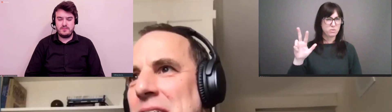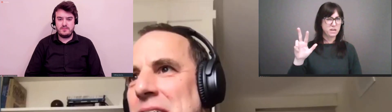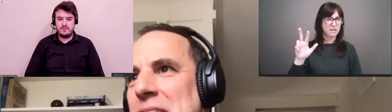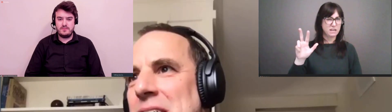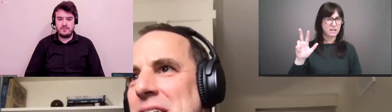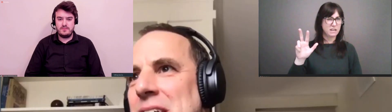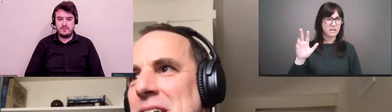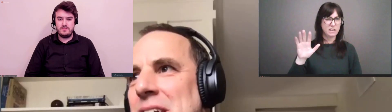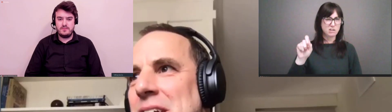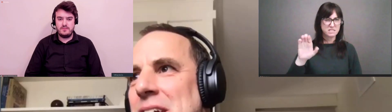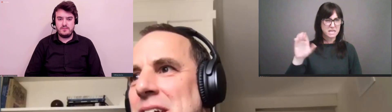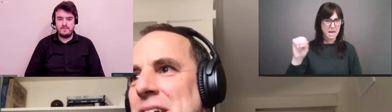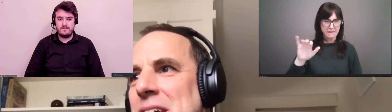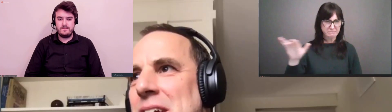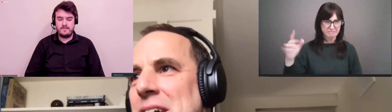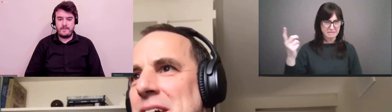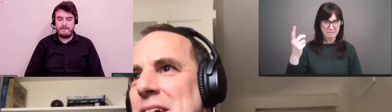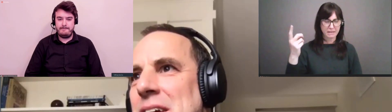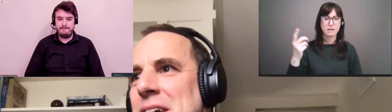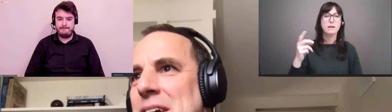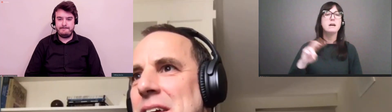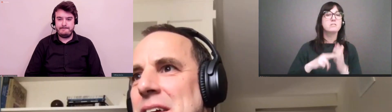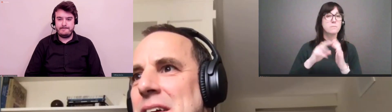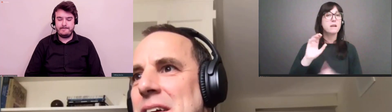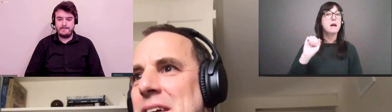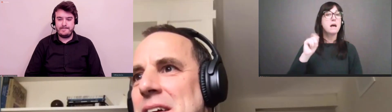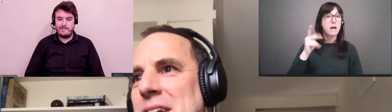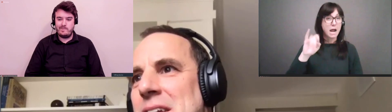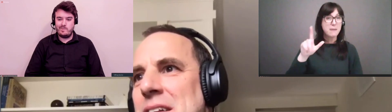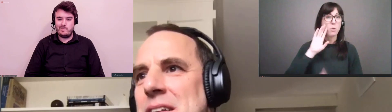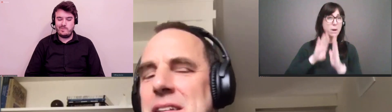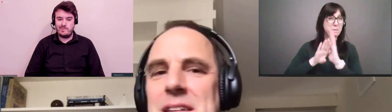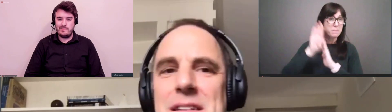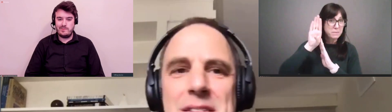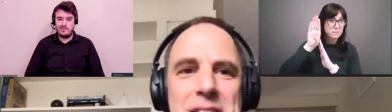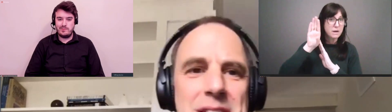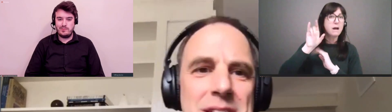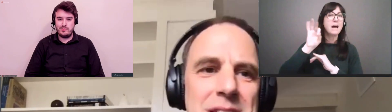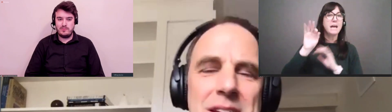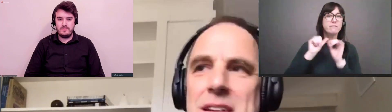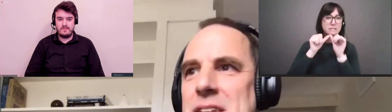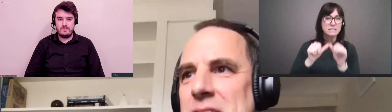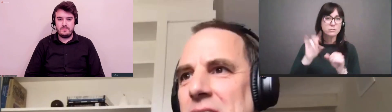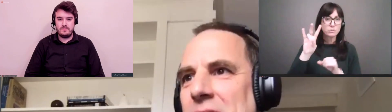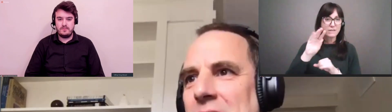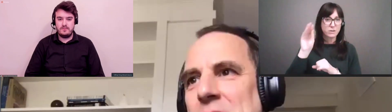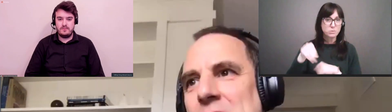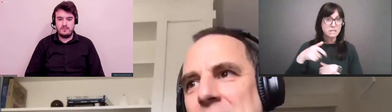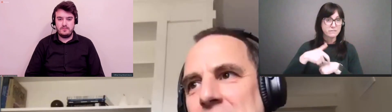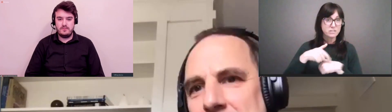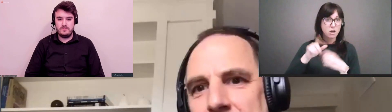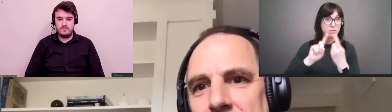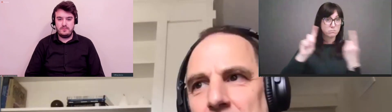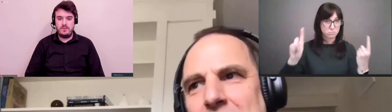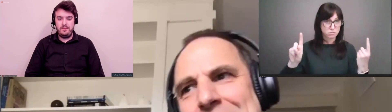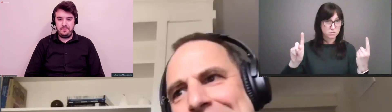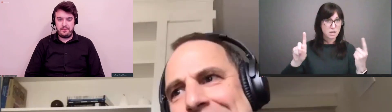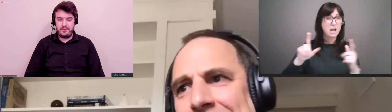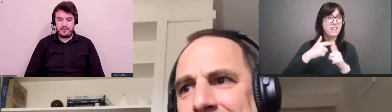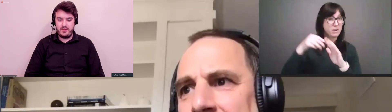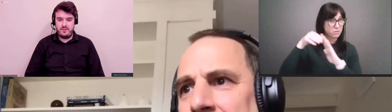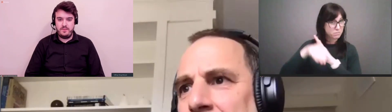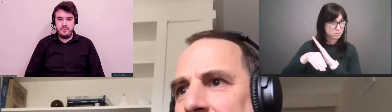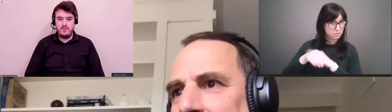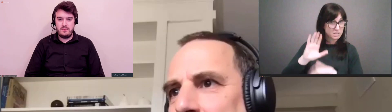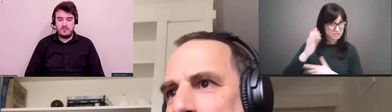613.ca, which suggests a peak in April if we maintain 70% social distancing. Yeah, does that I sound think, right? And what does that